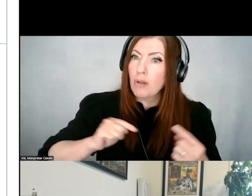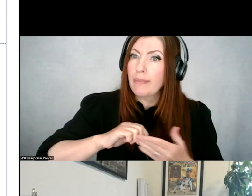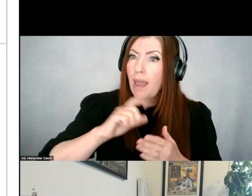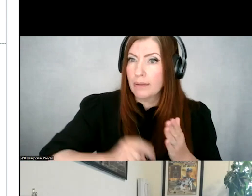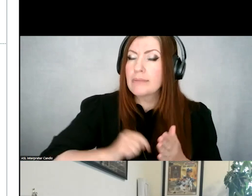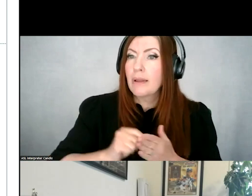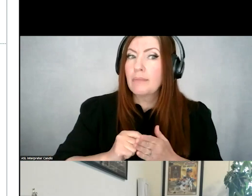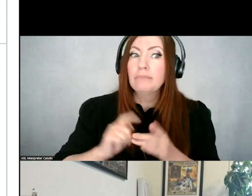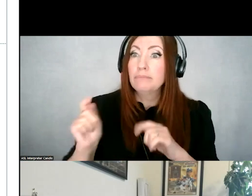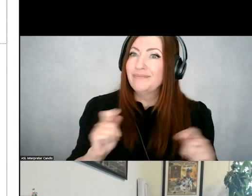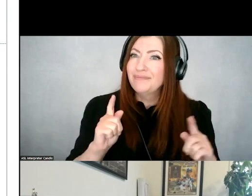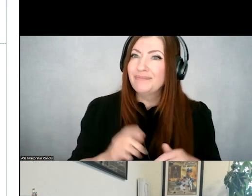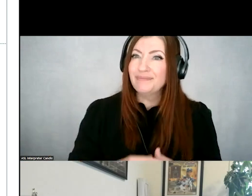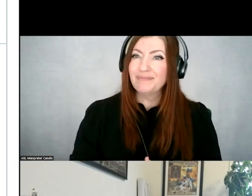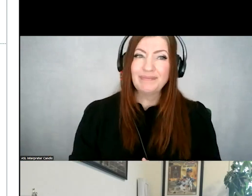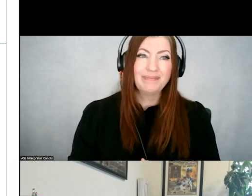slide.